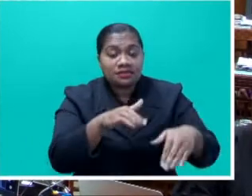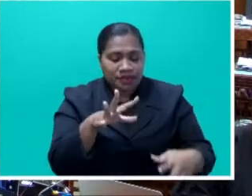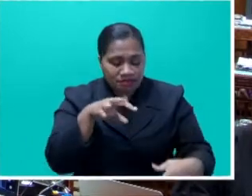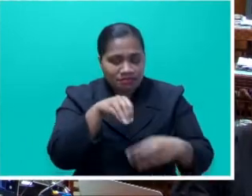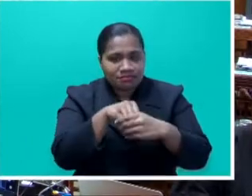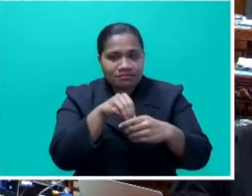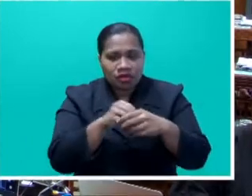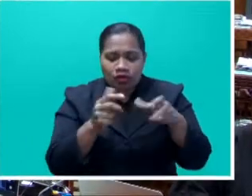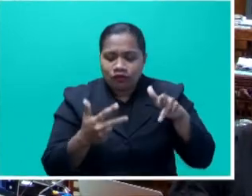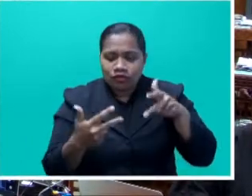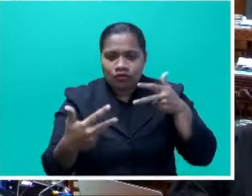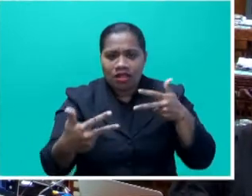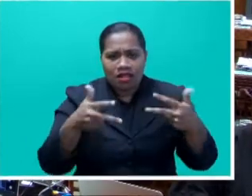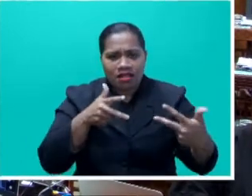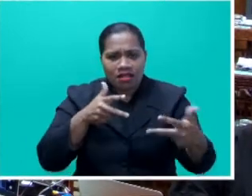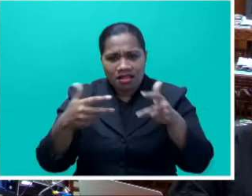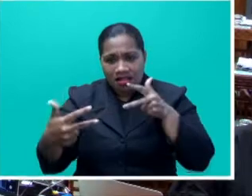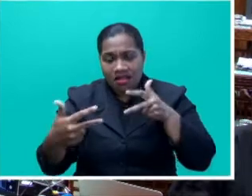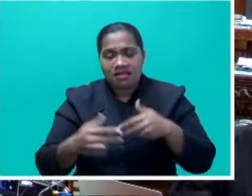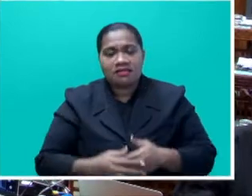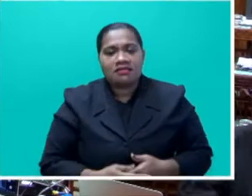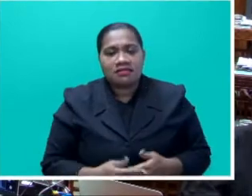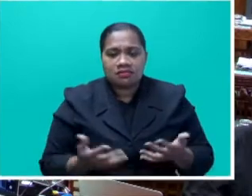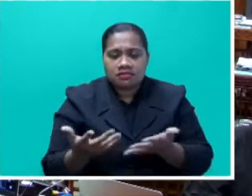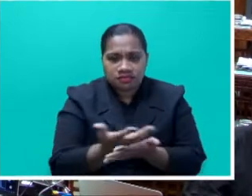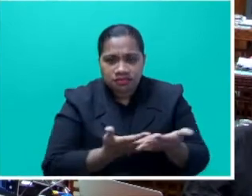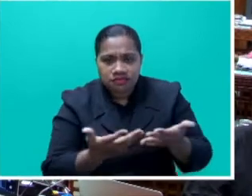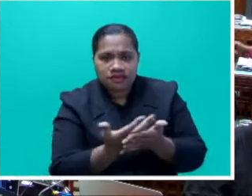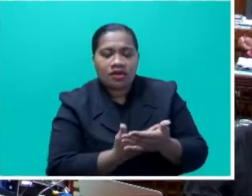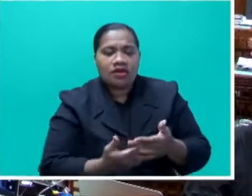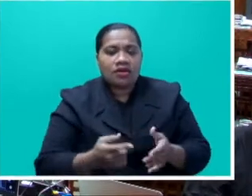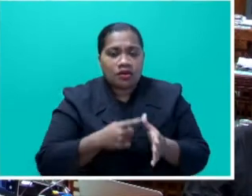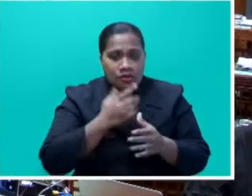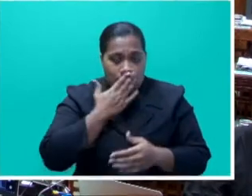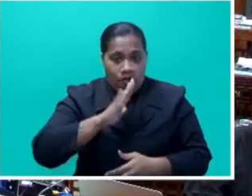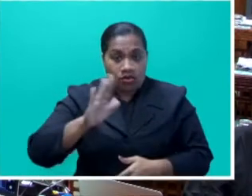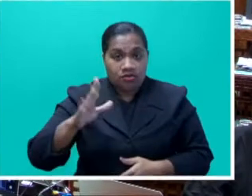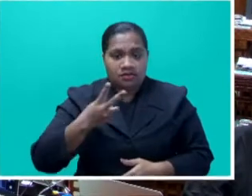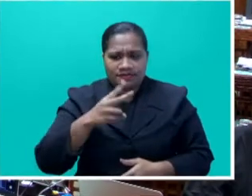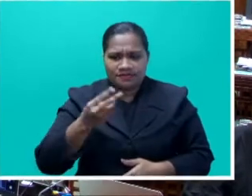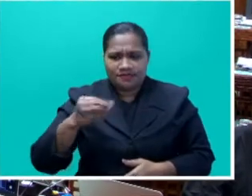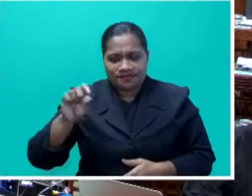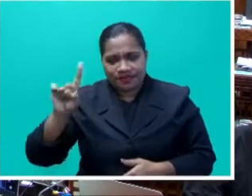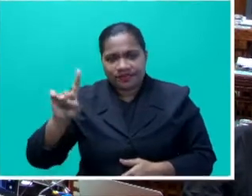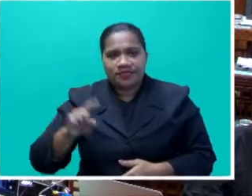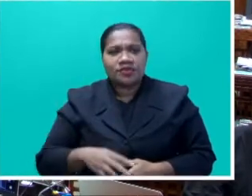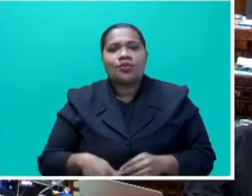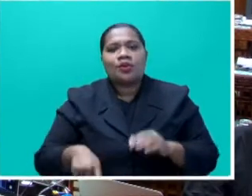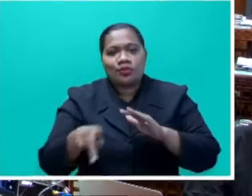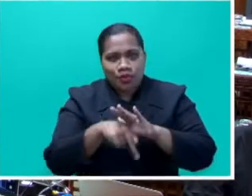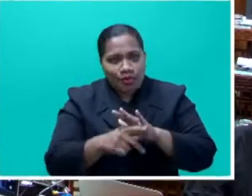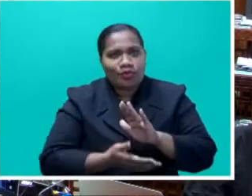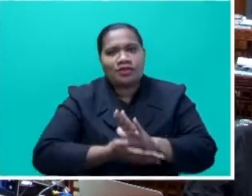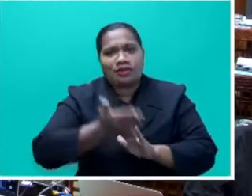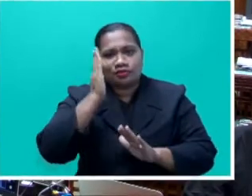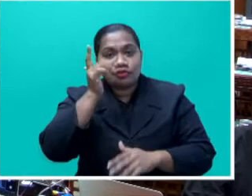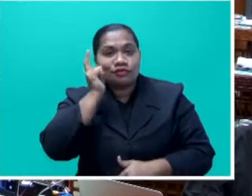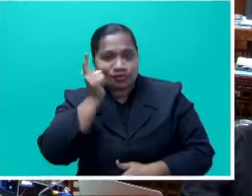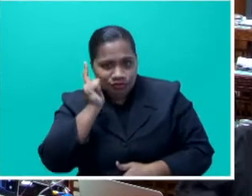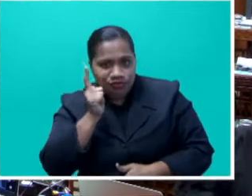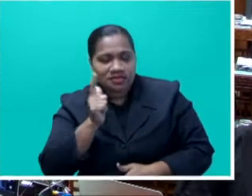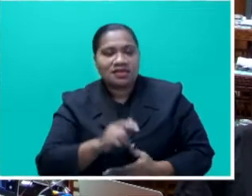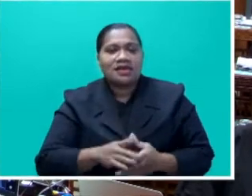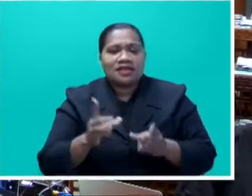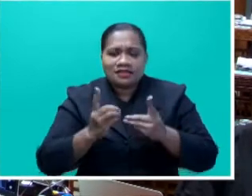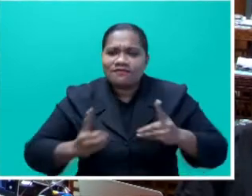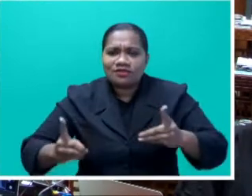virtual consultations on Wednesday, 4th August 2021, which included primary, secondary, and special school teachers, divisional education